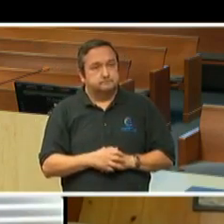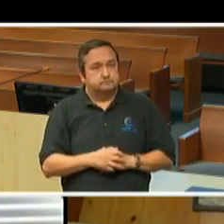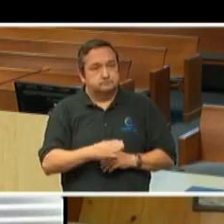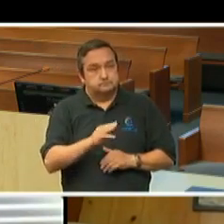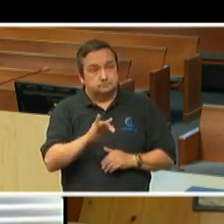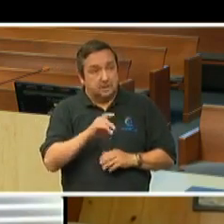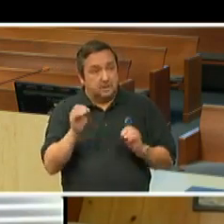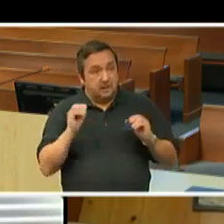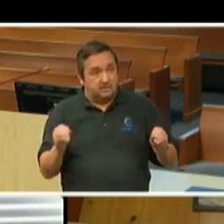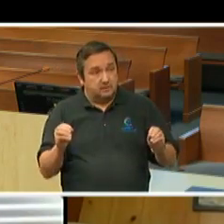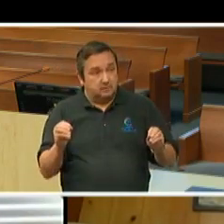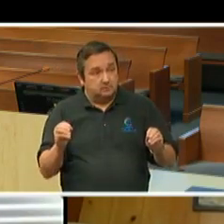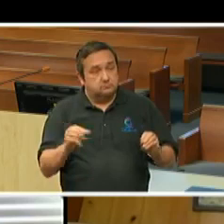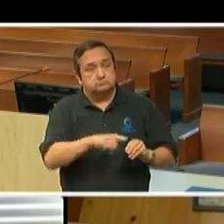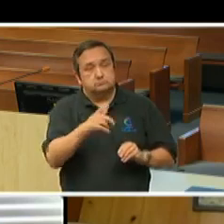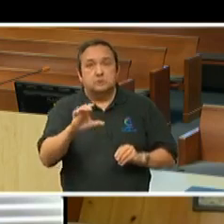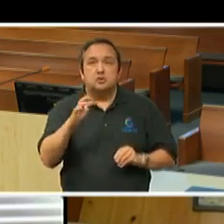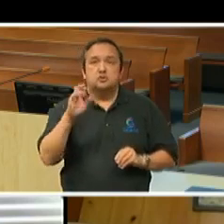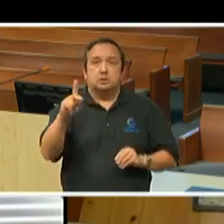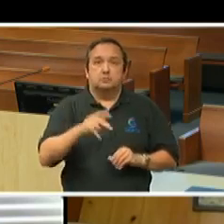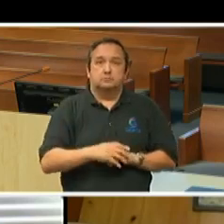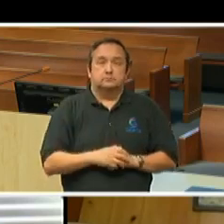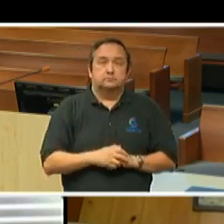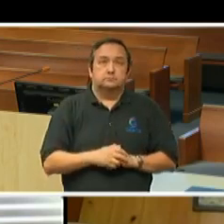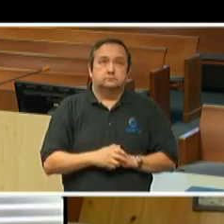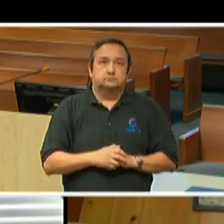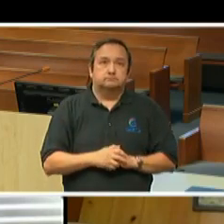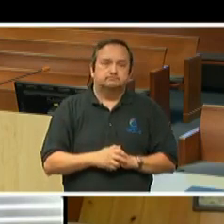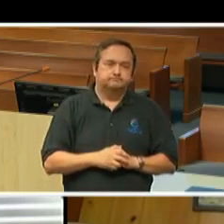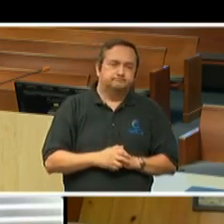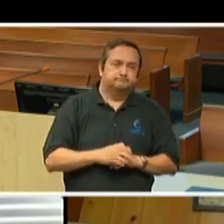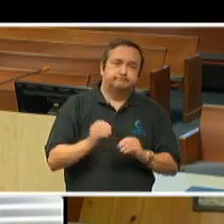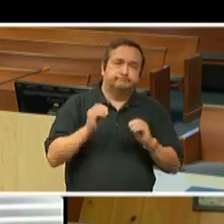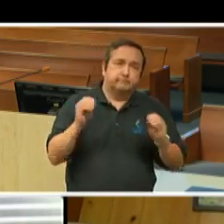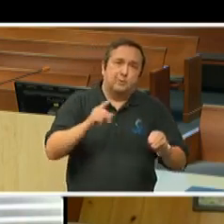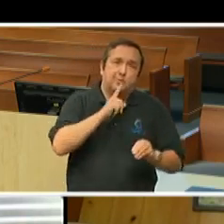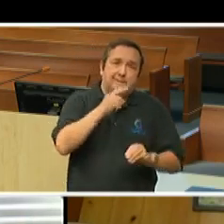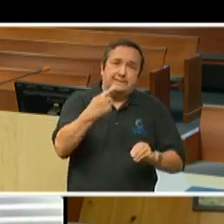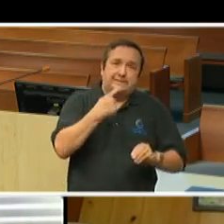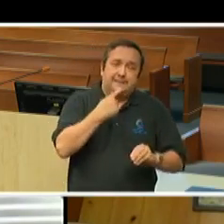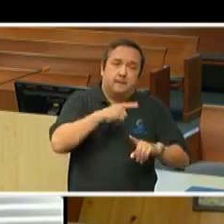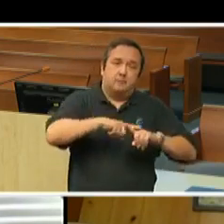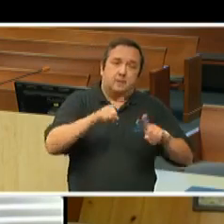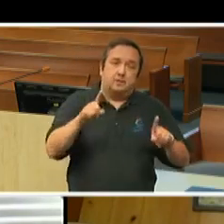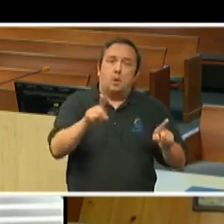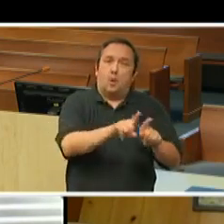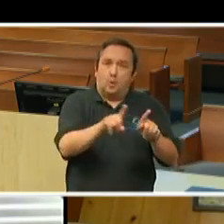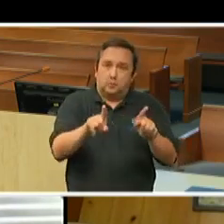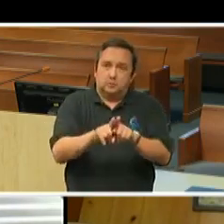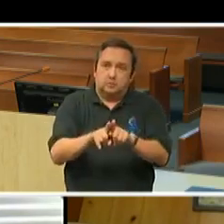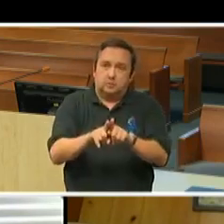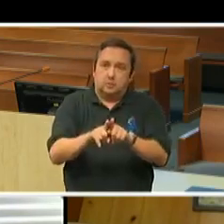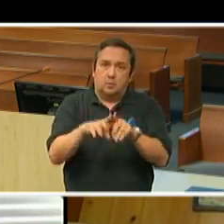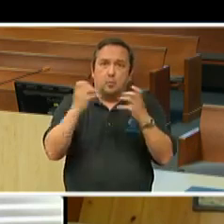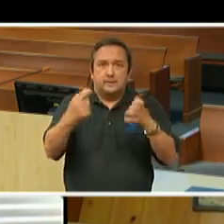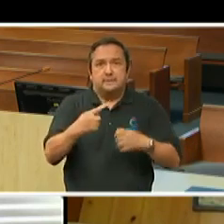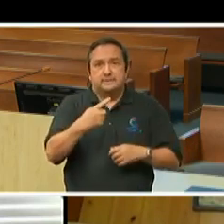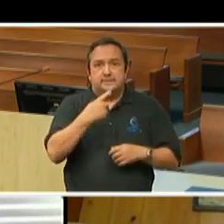Mike has nothing. And Chuck? I have nothing, but I also wanted to